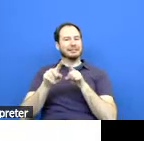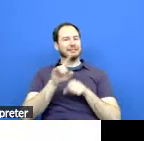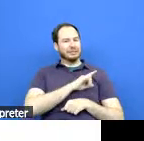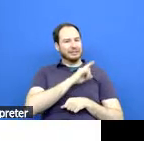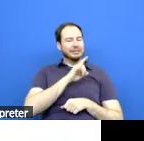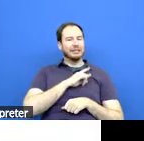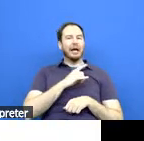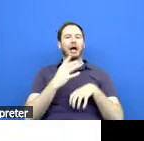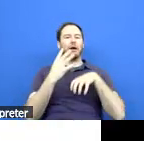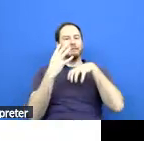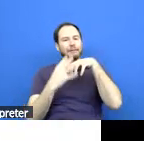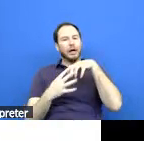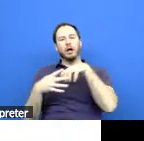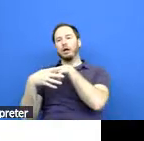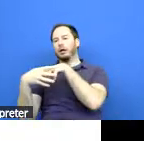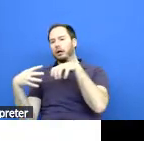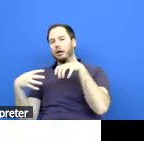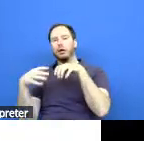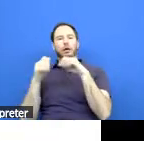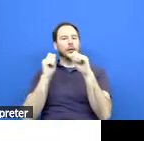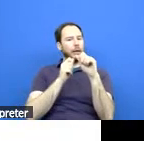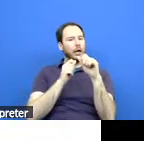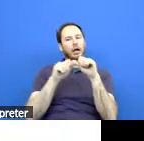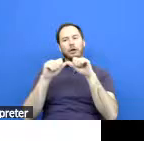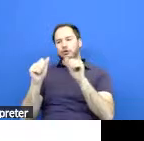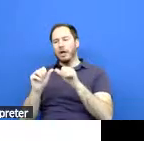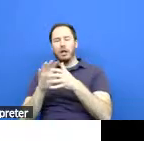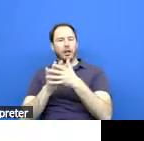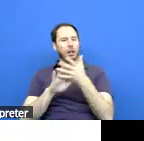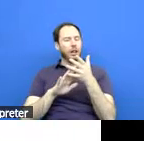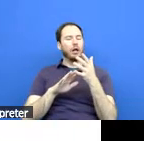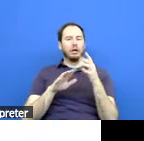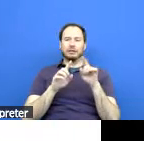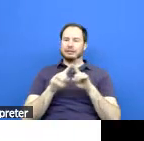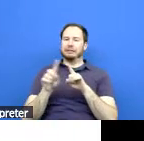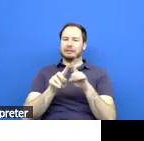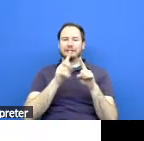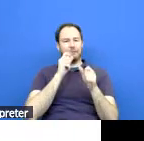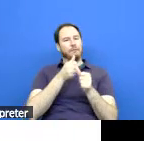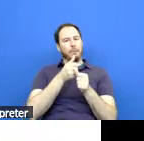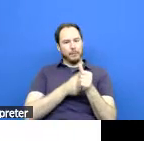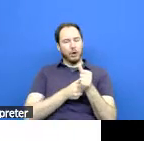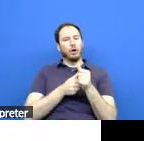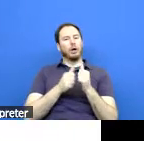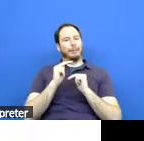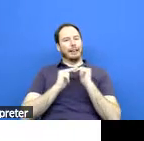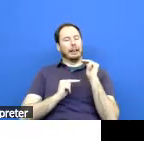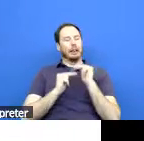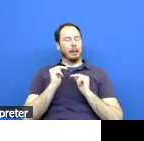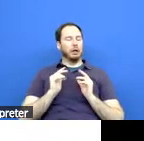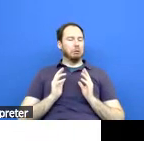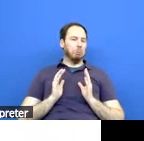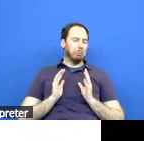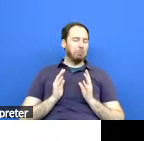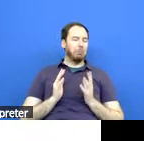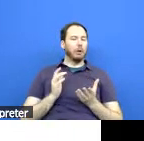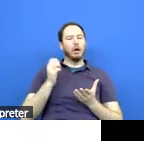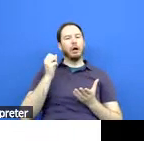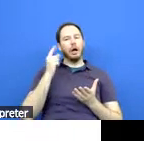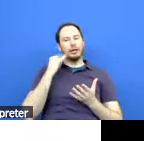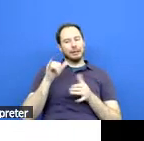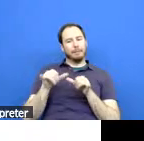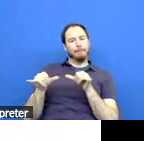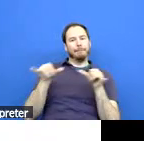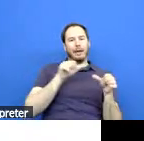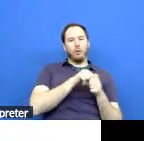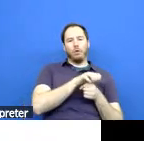and batten, shakes, planks, different finishes, but consistent with